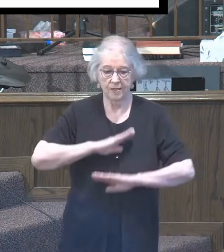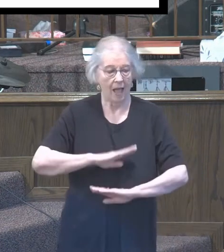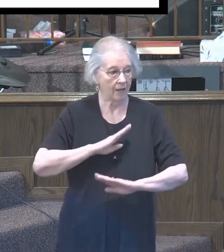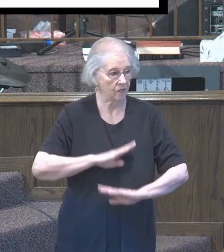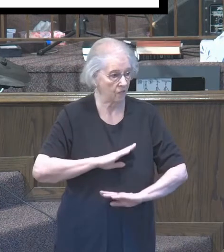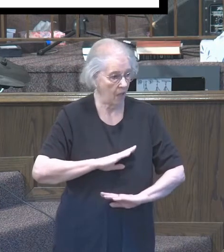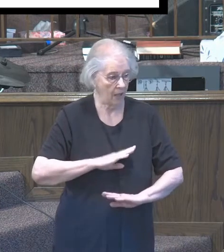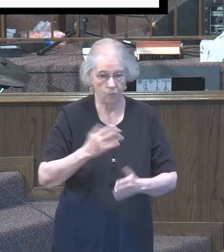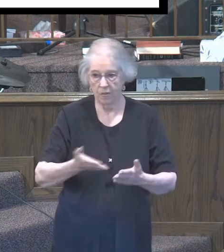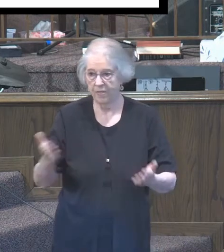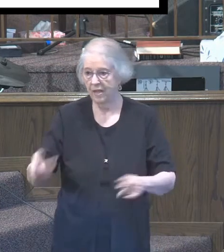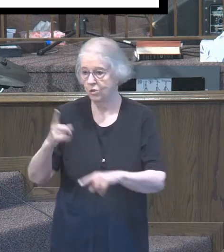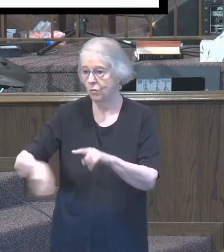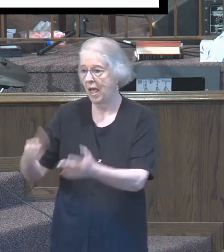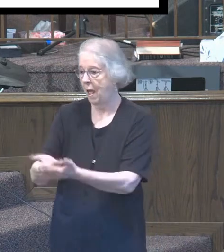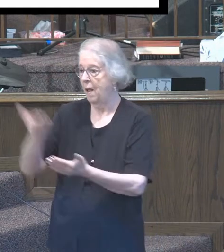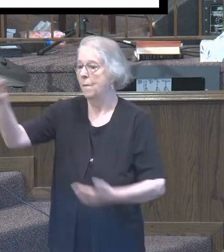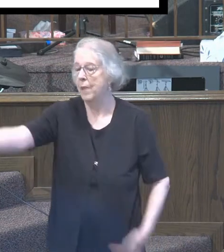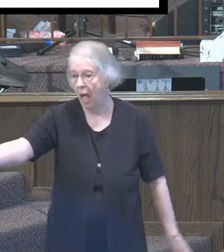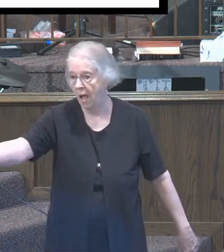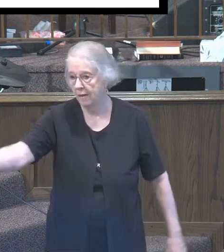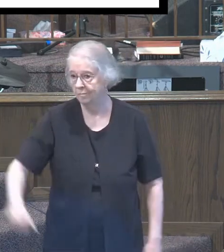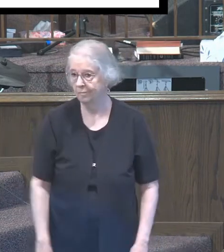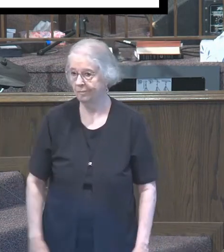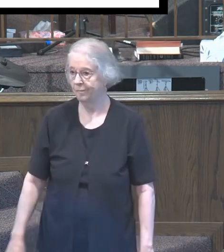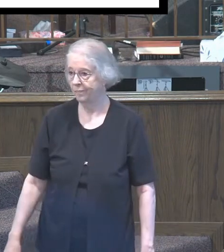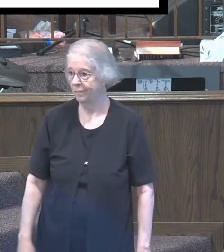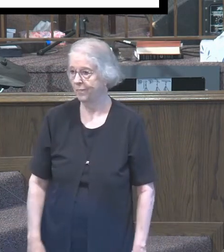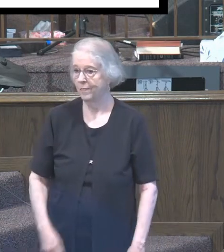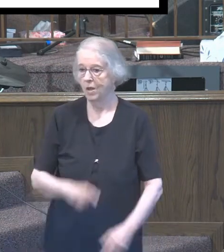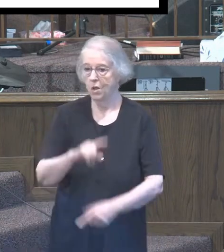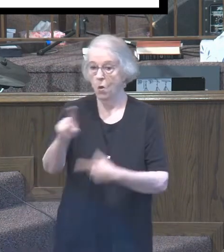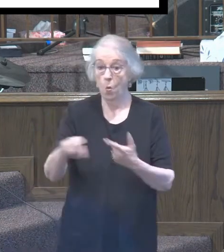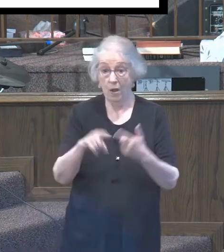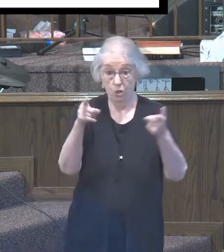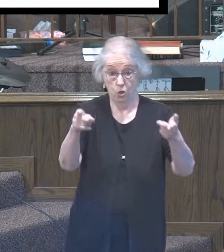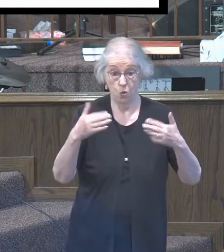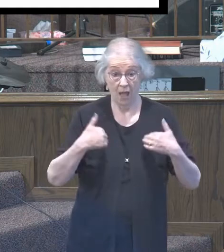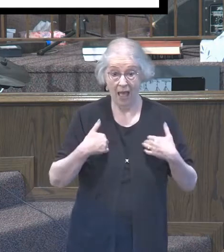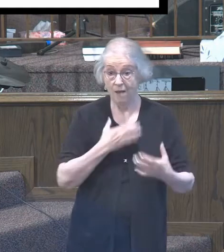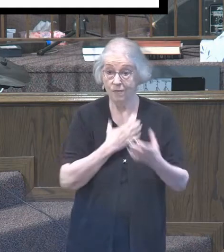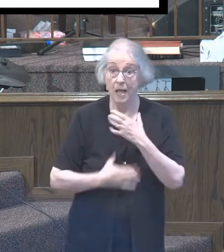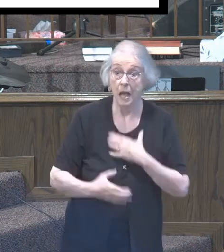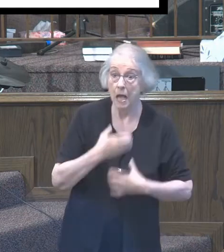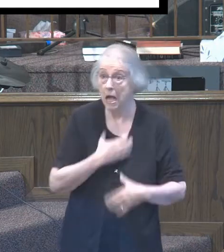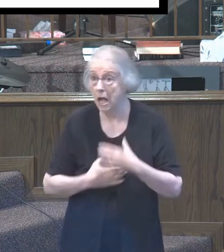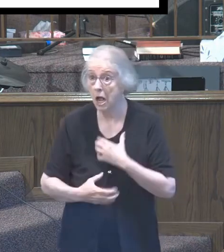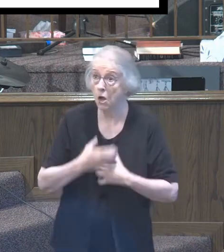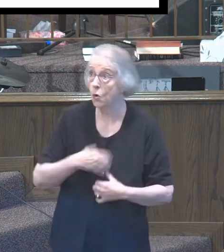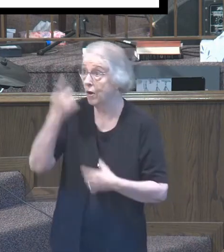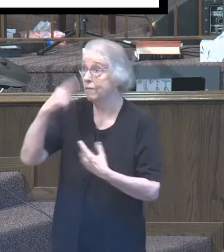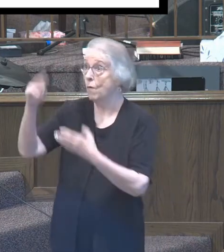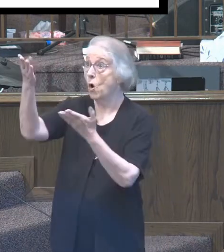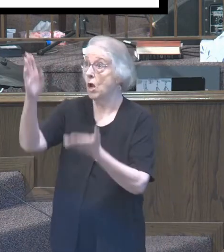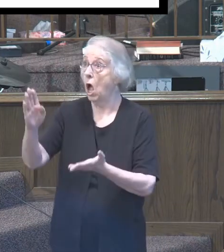bought. You're blessed when you've worked up a good appetite for God. He's food and drink in the